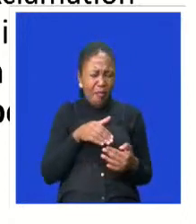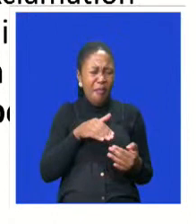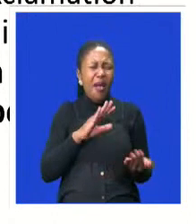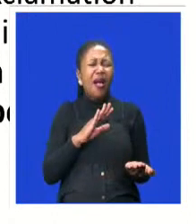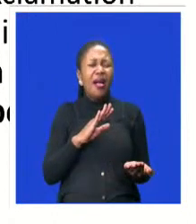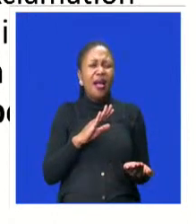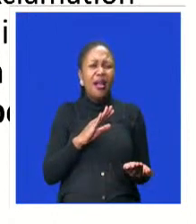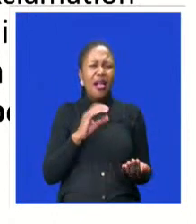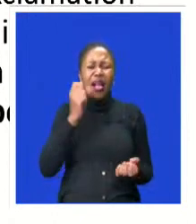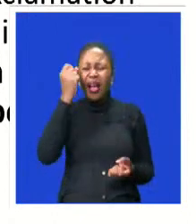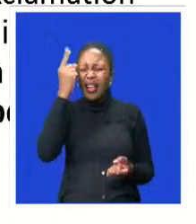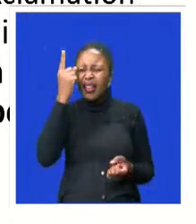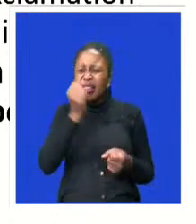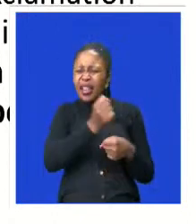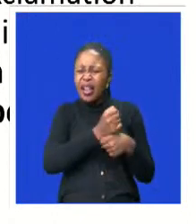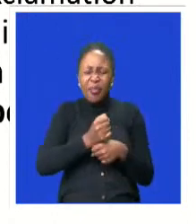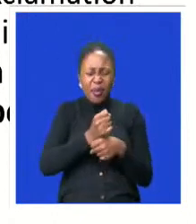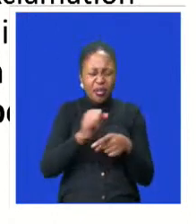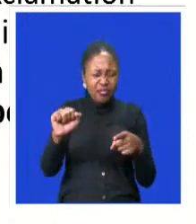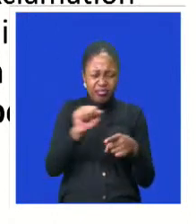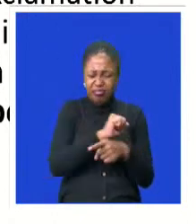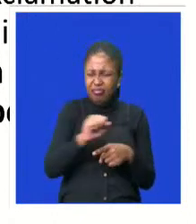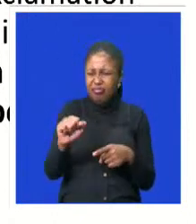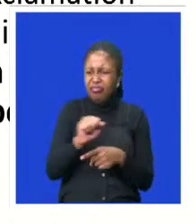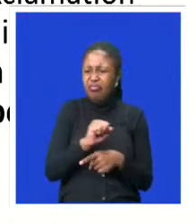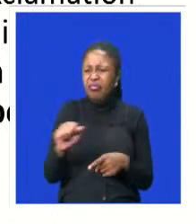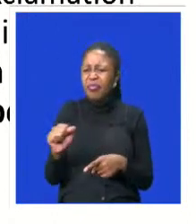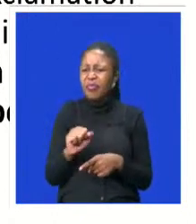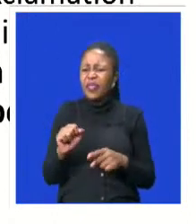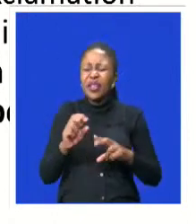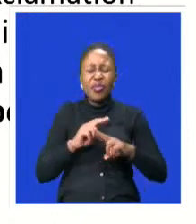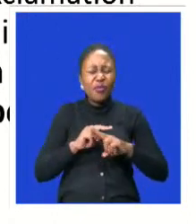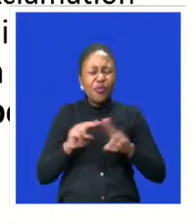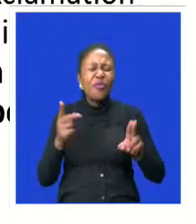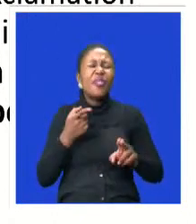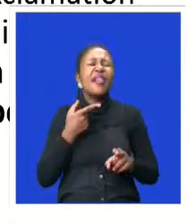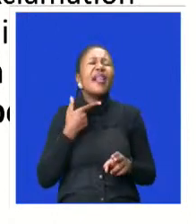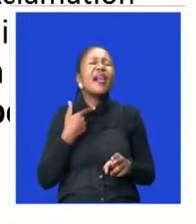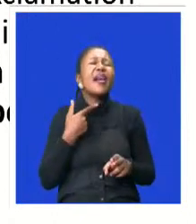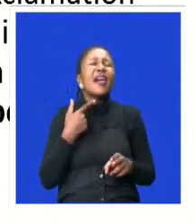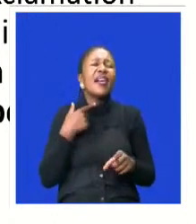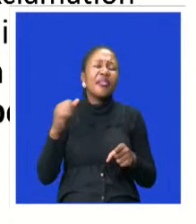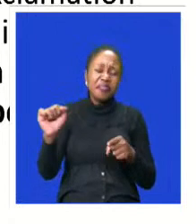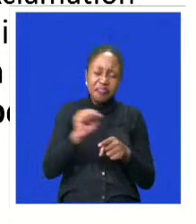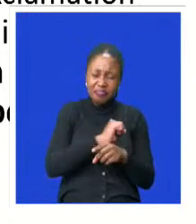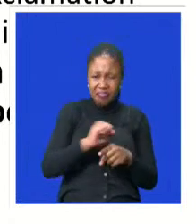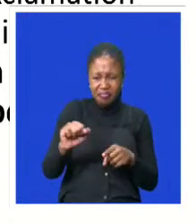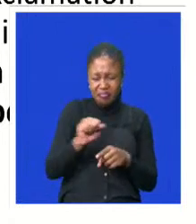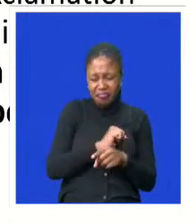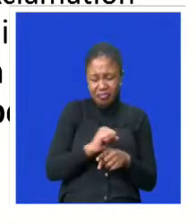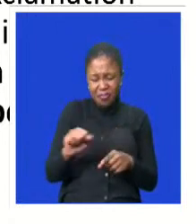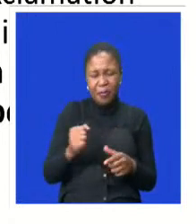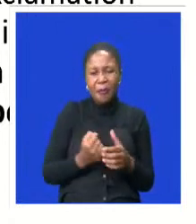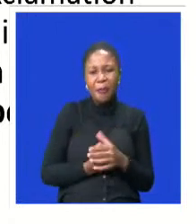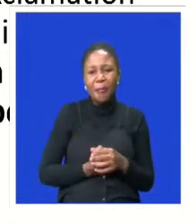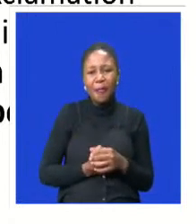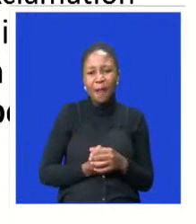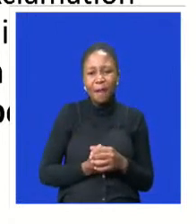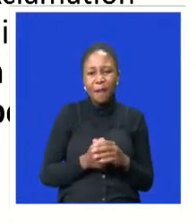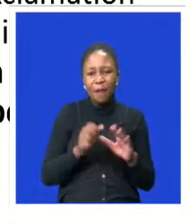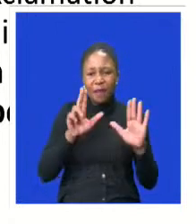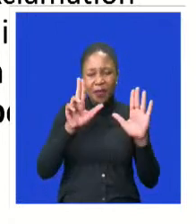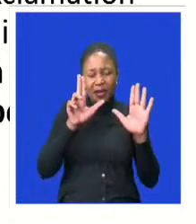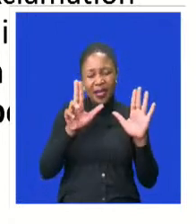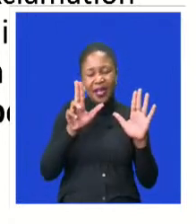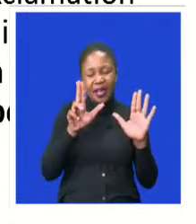ironing. She dreads the moment of ironing, of ironing laundry. Sentence number 8 begins with a